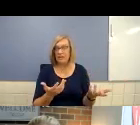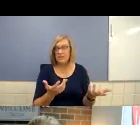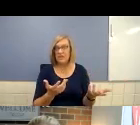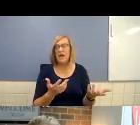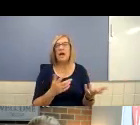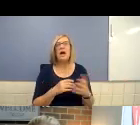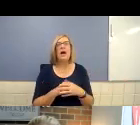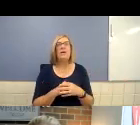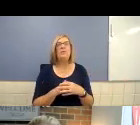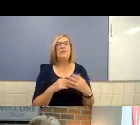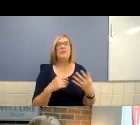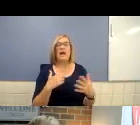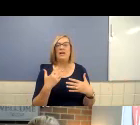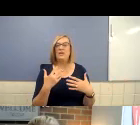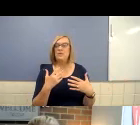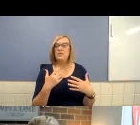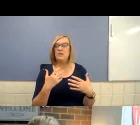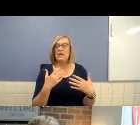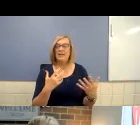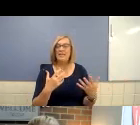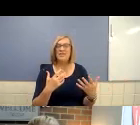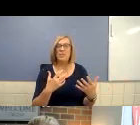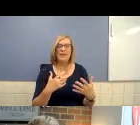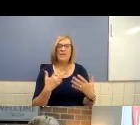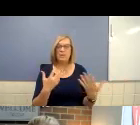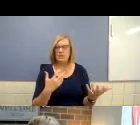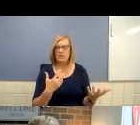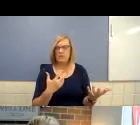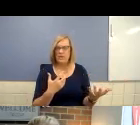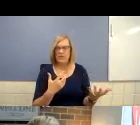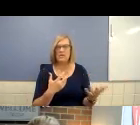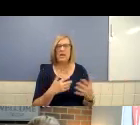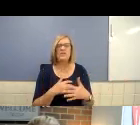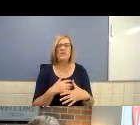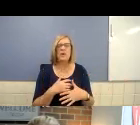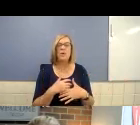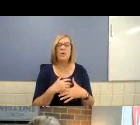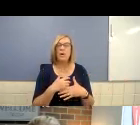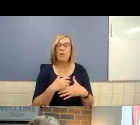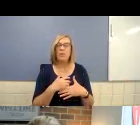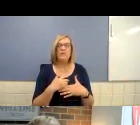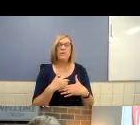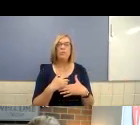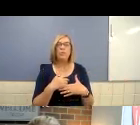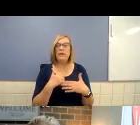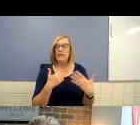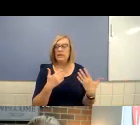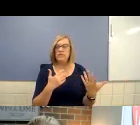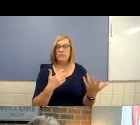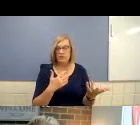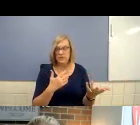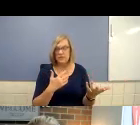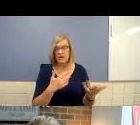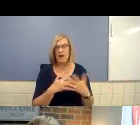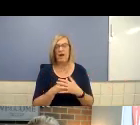of English. You need to learn how to use English the way interpreters use English. And so we do a really